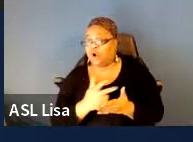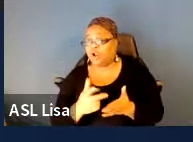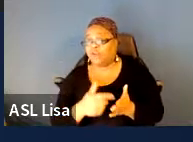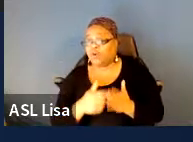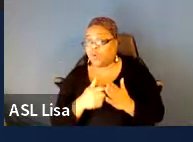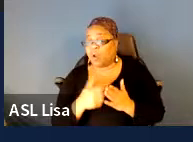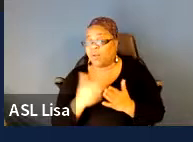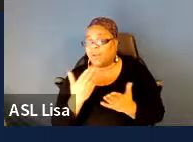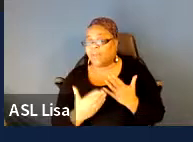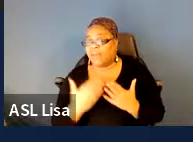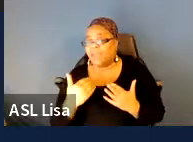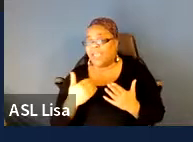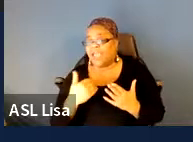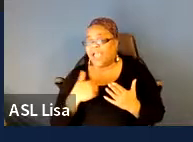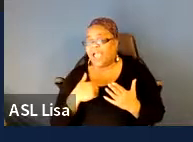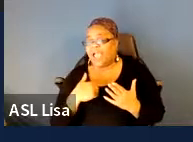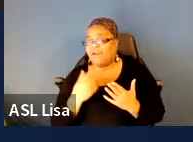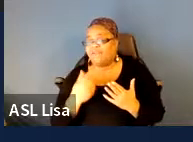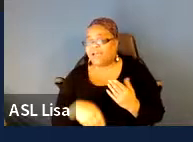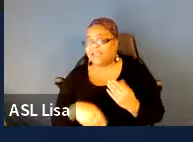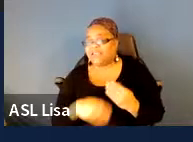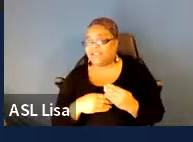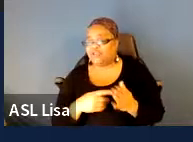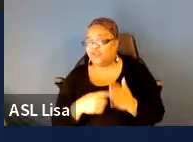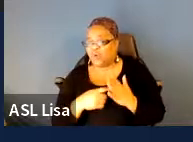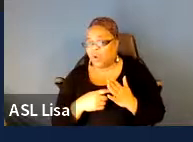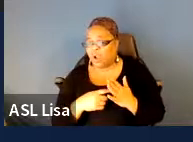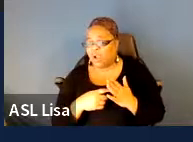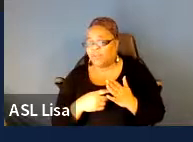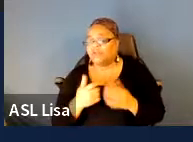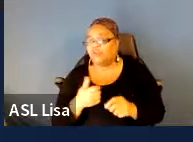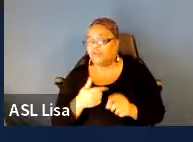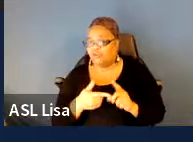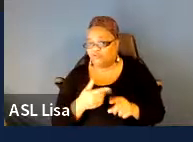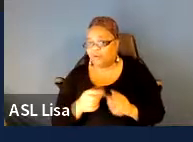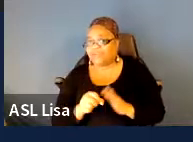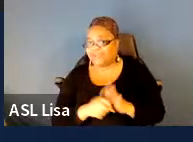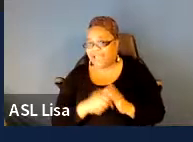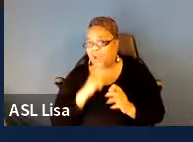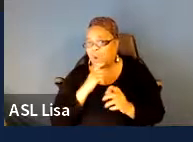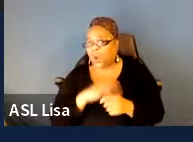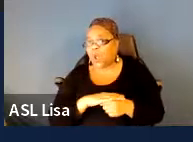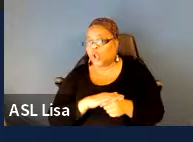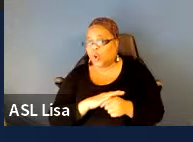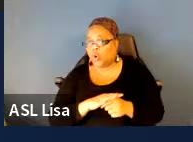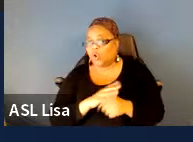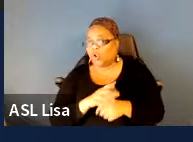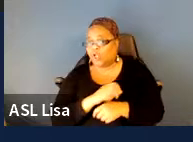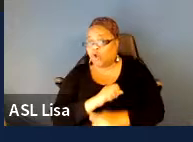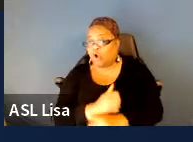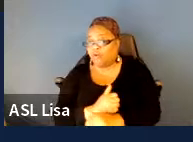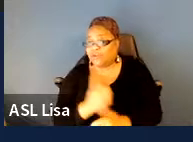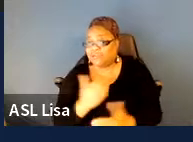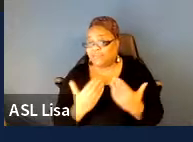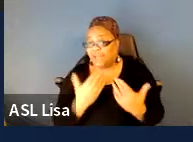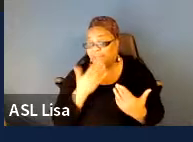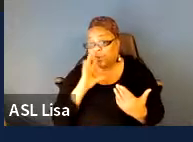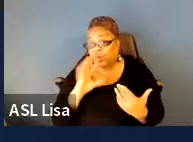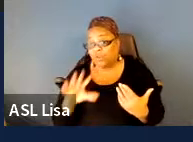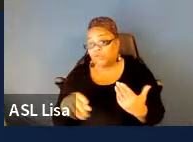additional requirements by state or local authorities that could trigger additional signage or other signage. Oh,